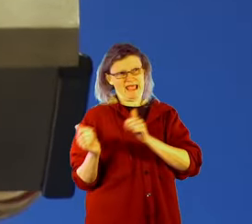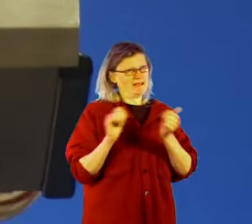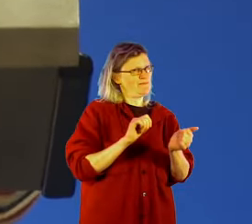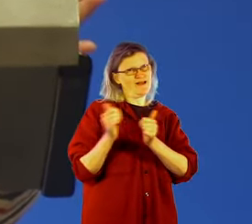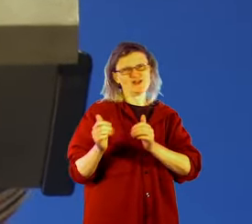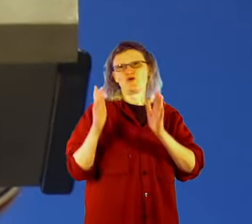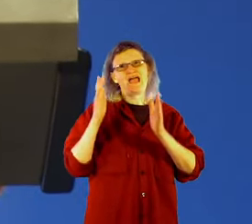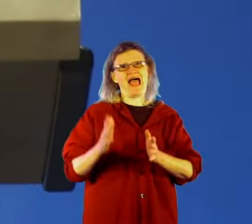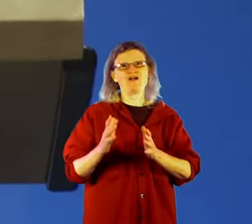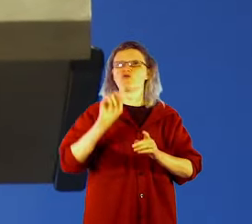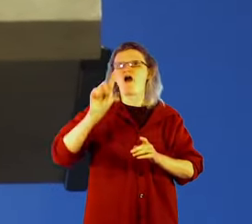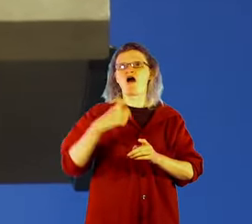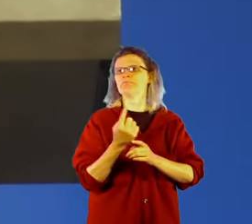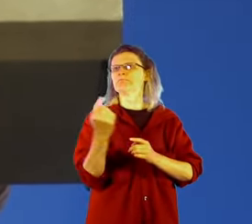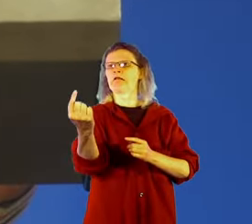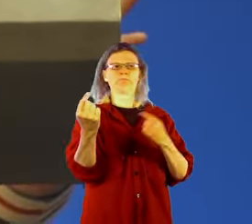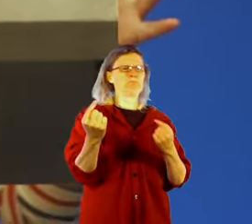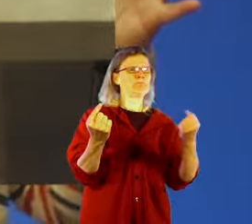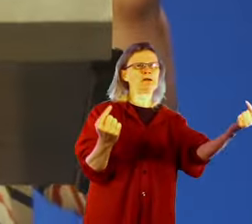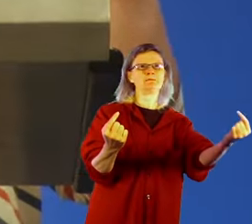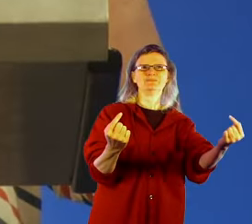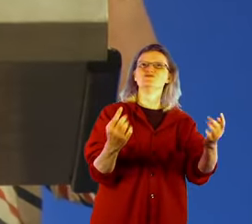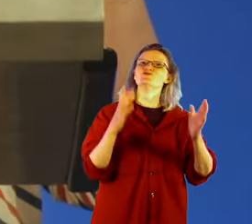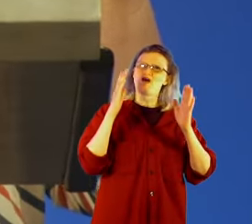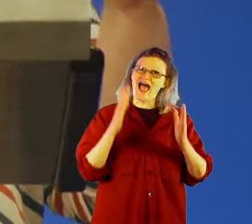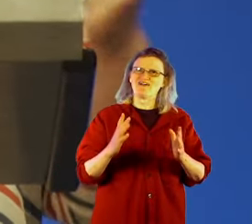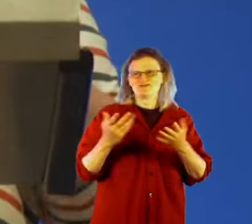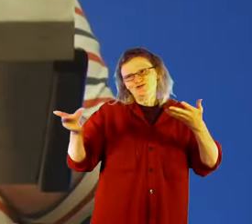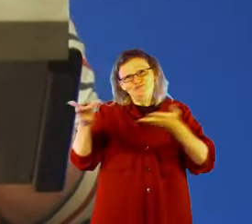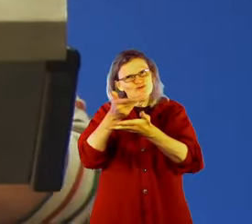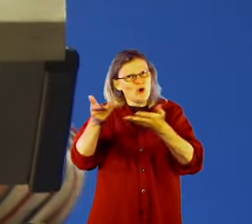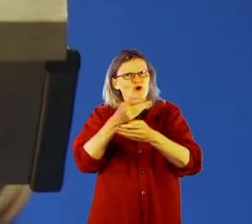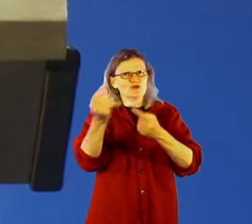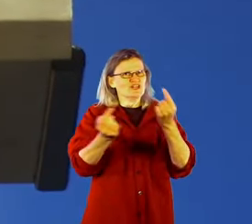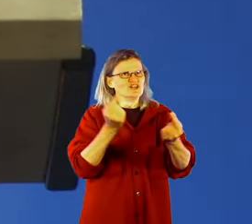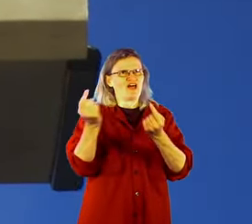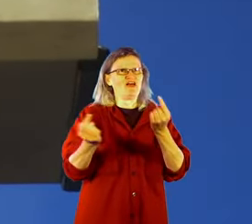are. It's a seminar. Deal with it. If you've